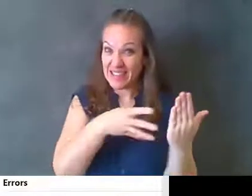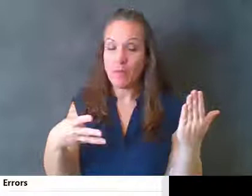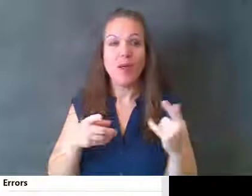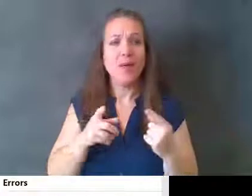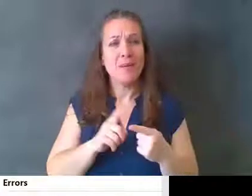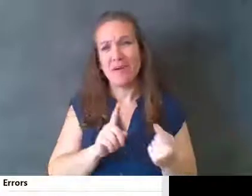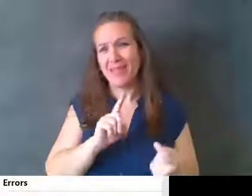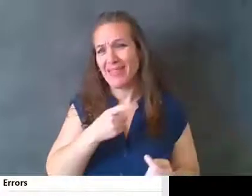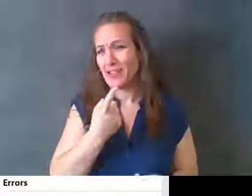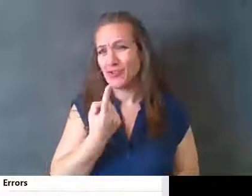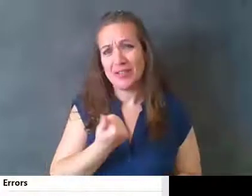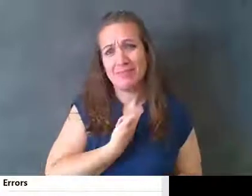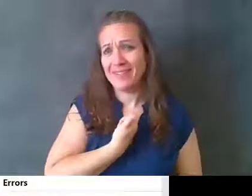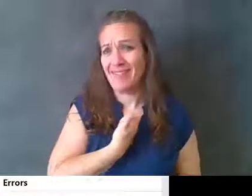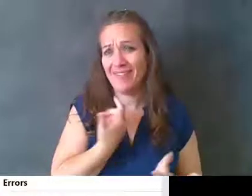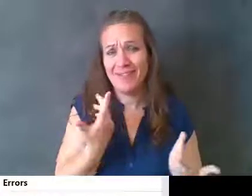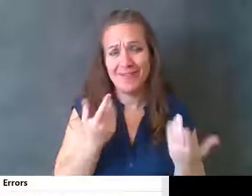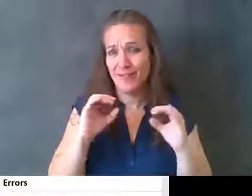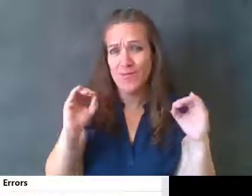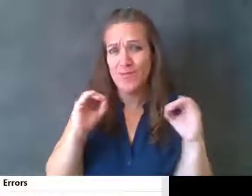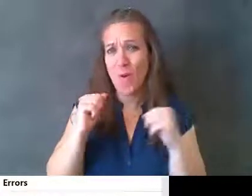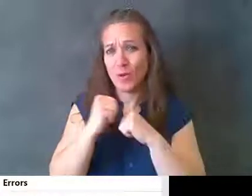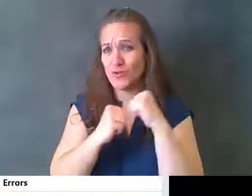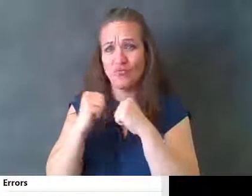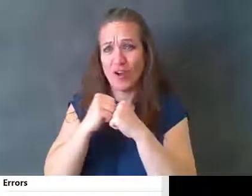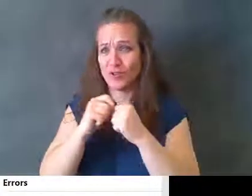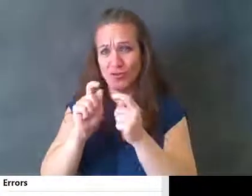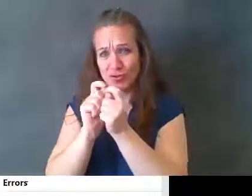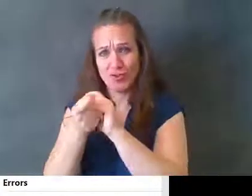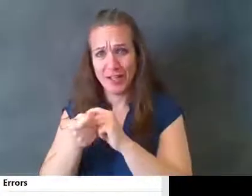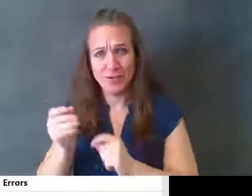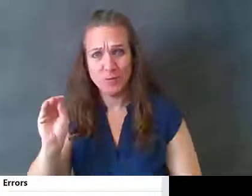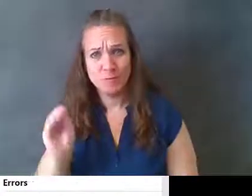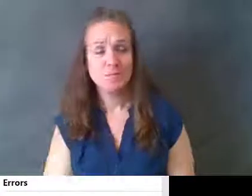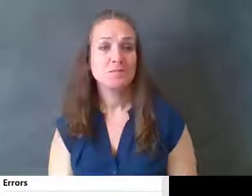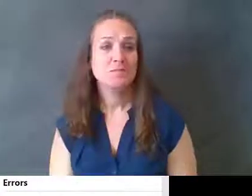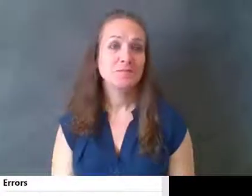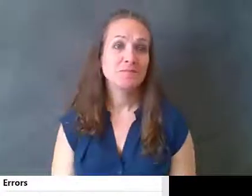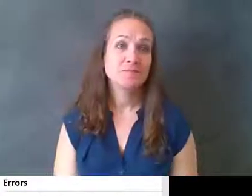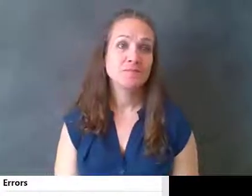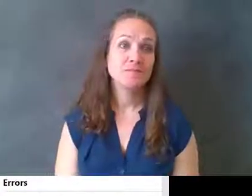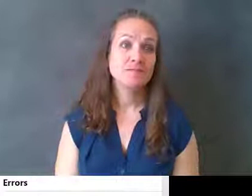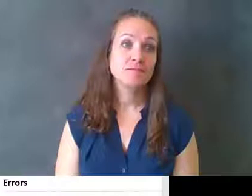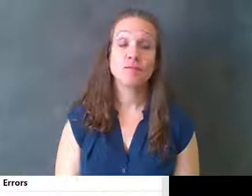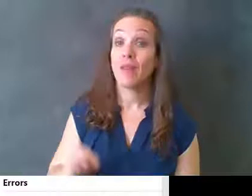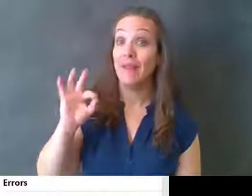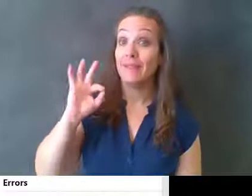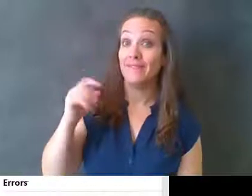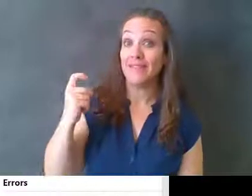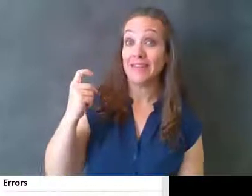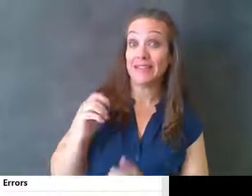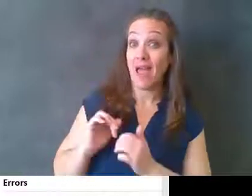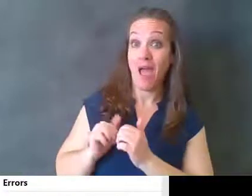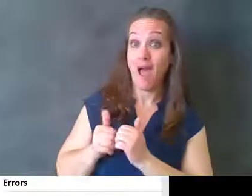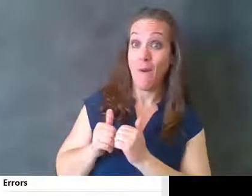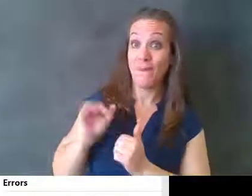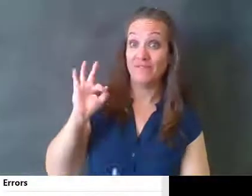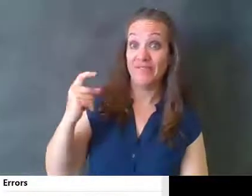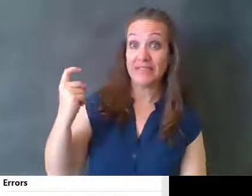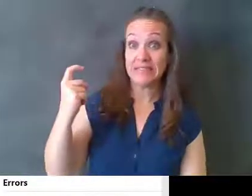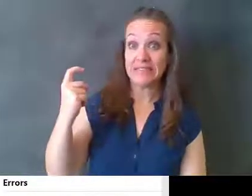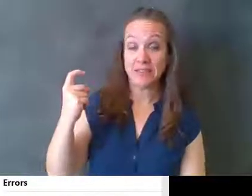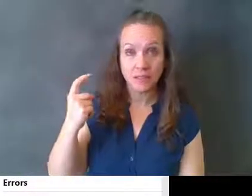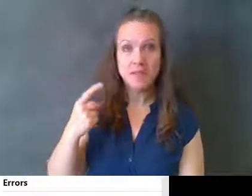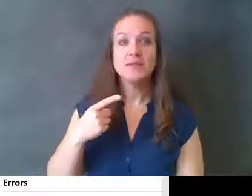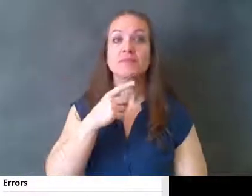did that. I didn't have it structurally marked up in Word. So to fix it, it says select the